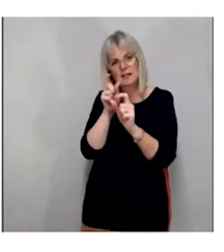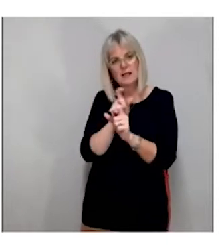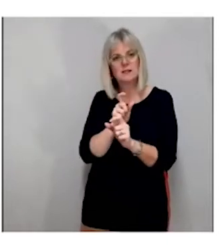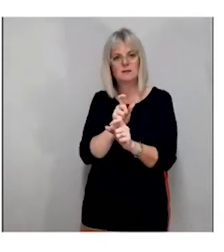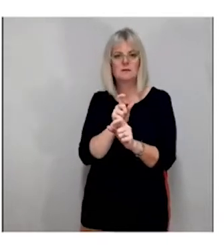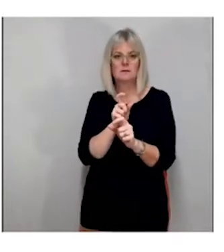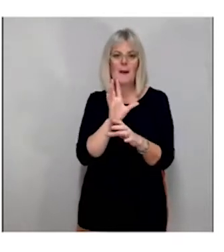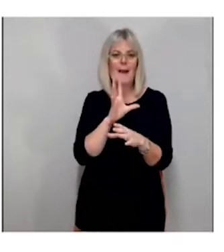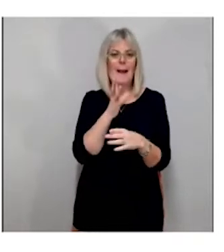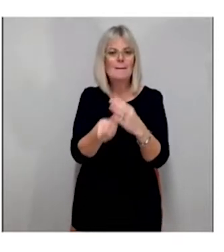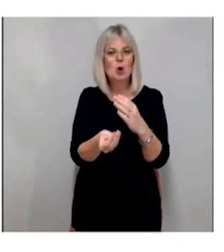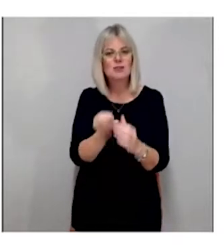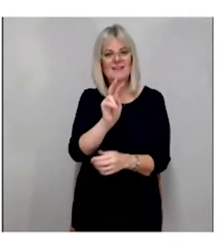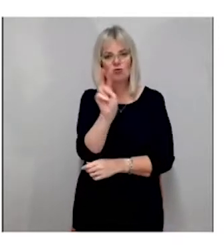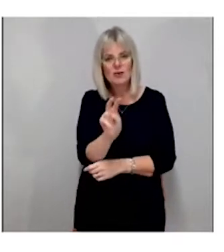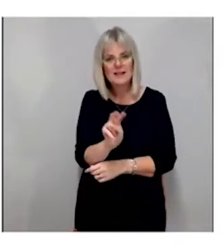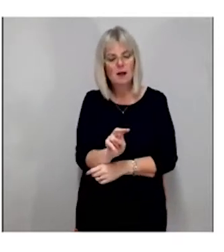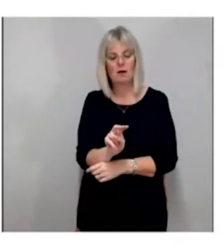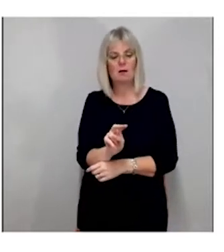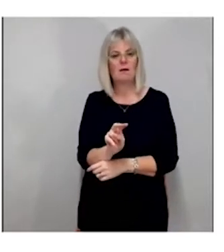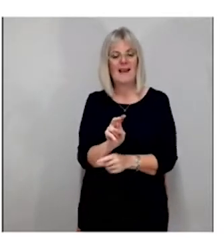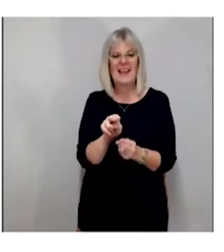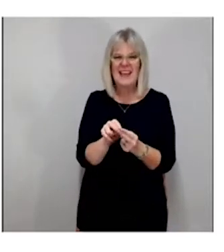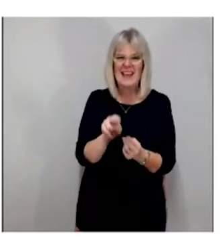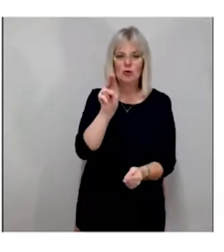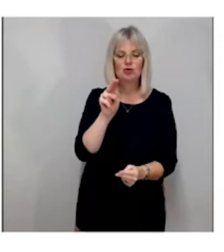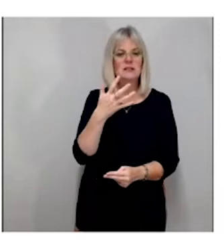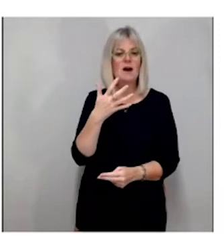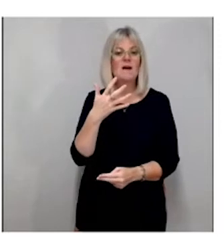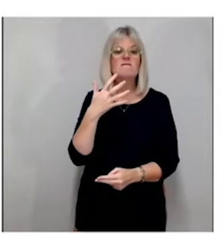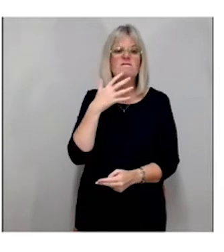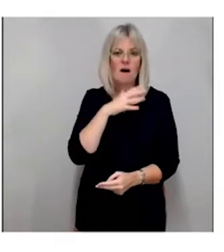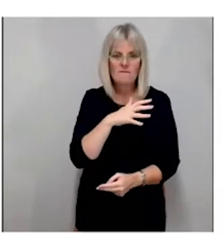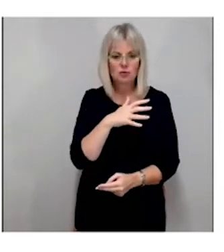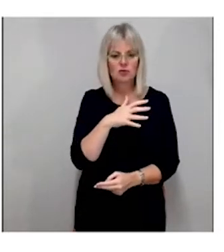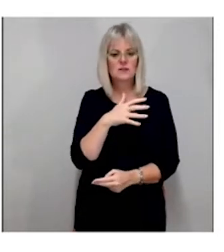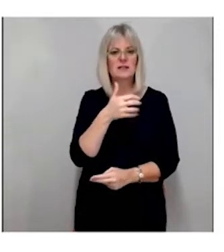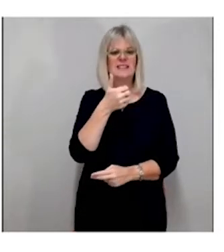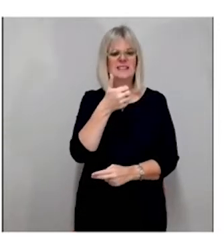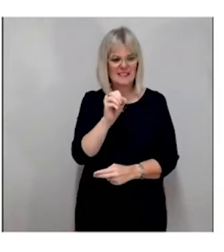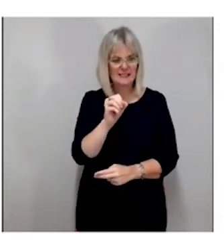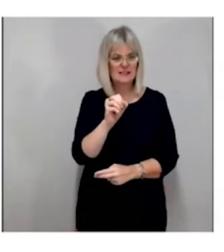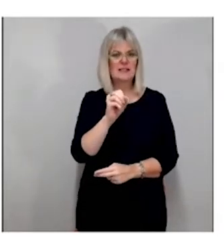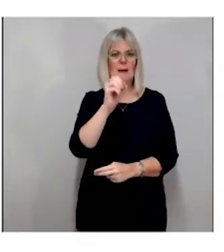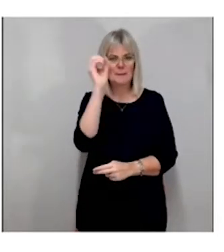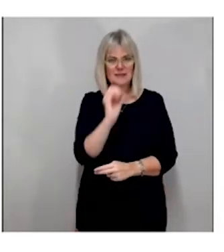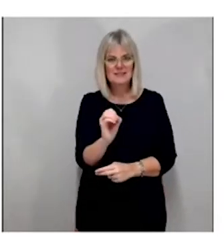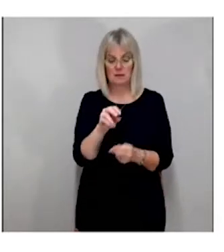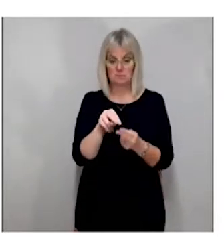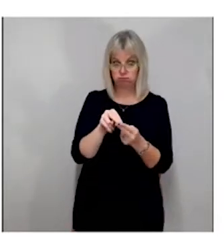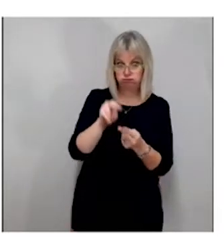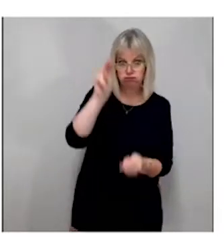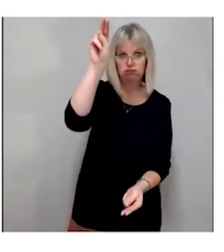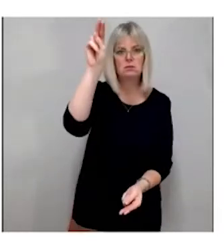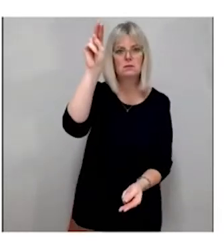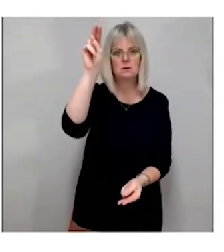by 560% since the beginning of the pandemic. So this demand and accessibility tells us that